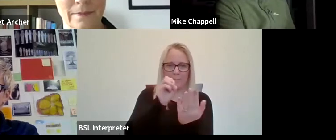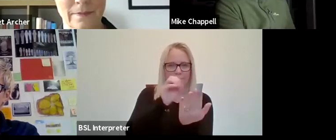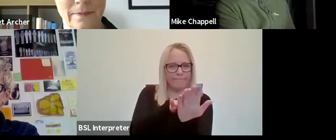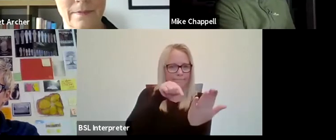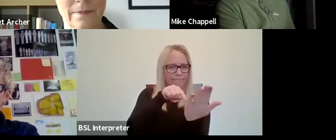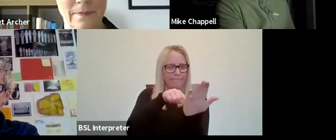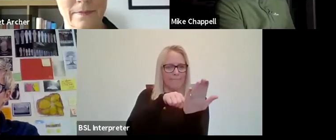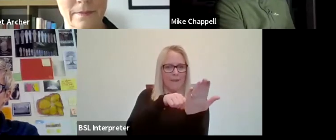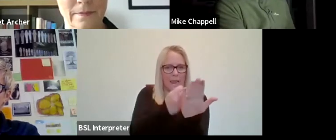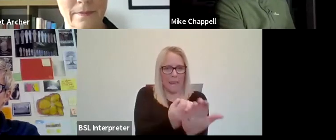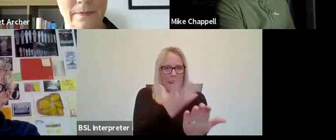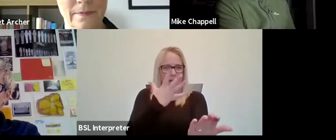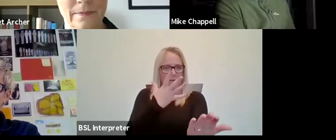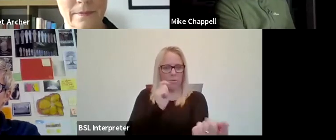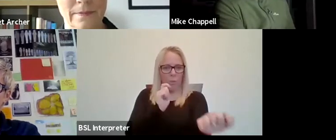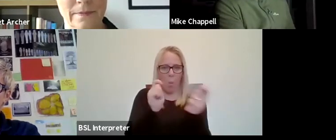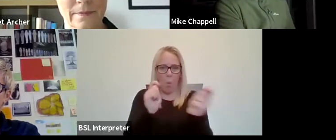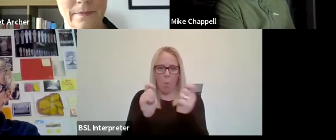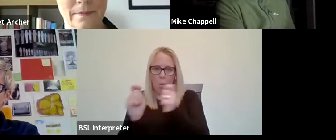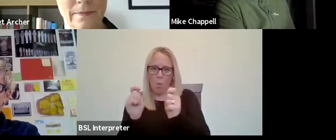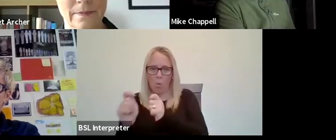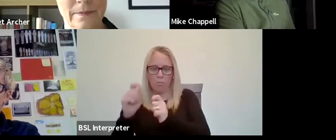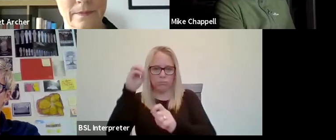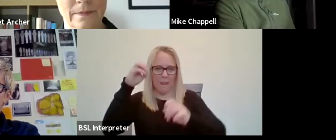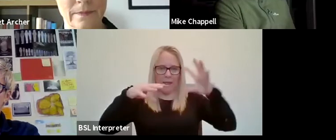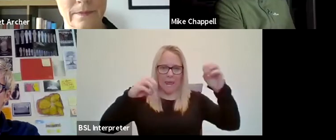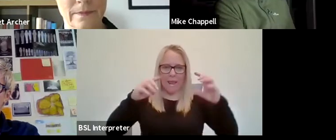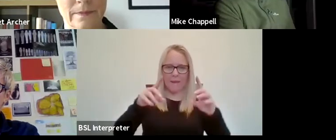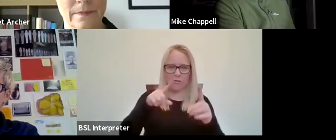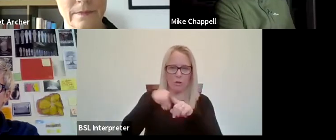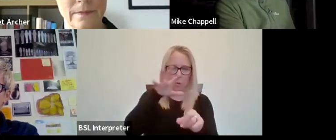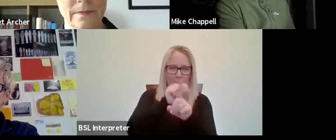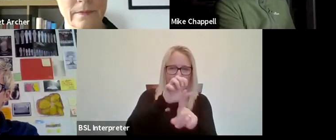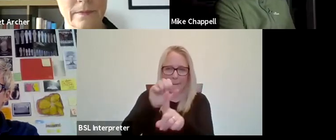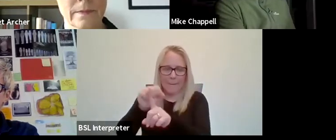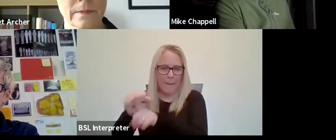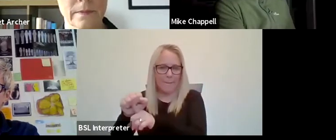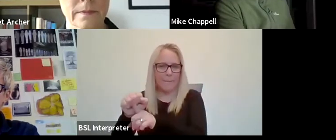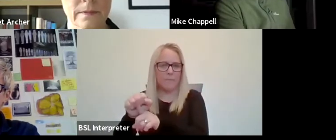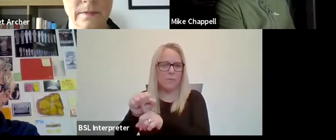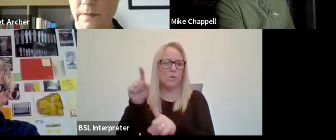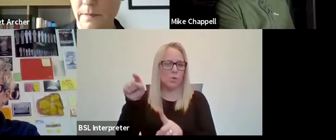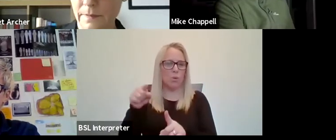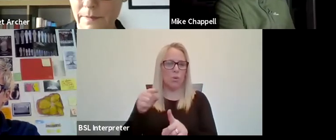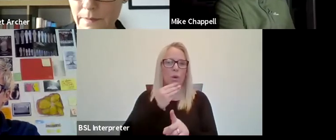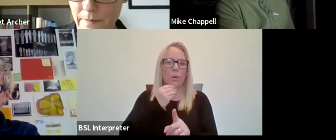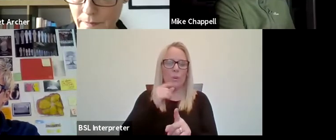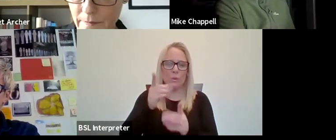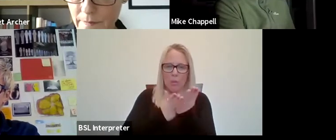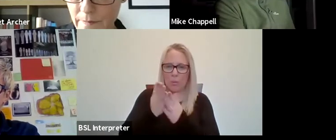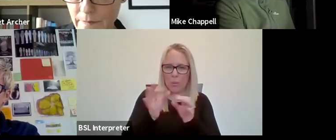disoriented positions. So usually the purpose of using LiDAR is to capture its target through precise